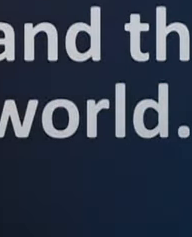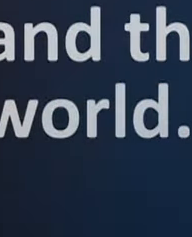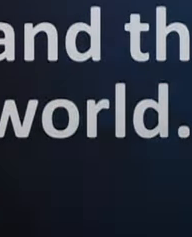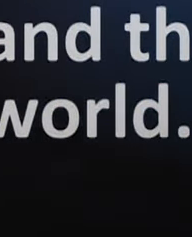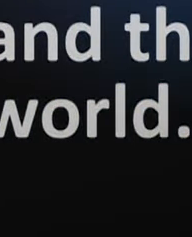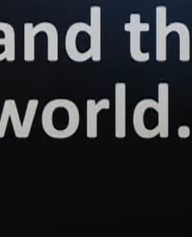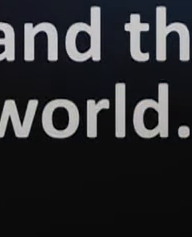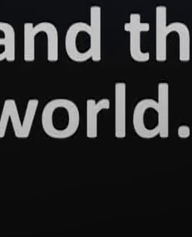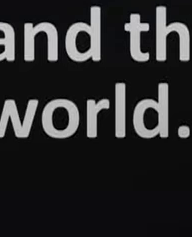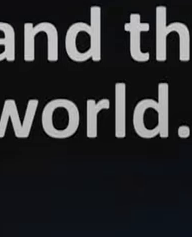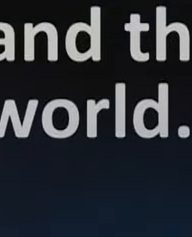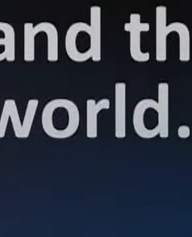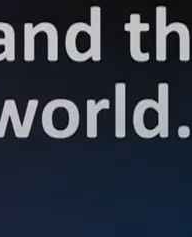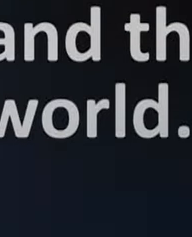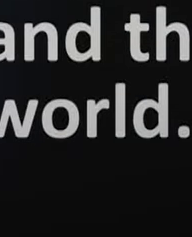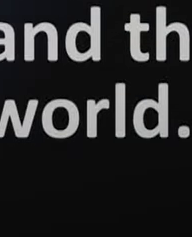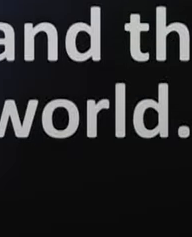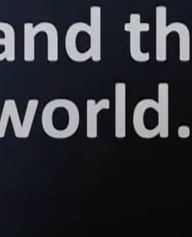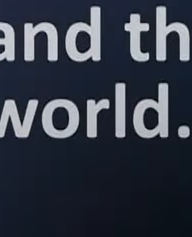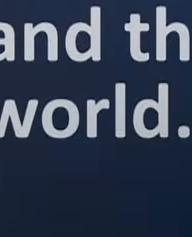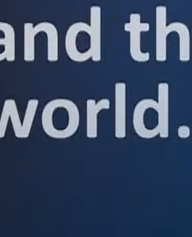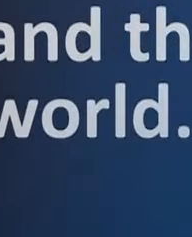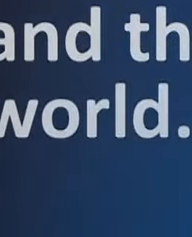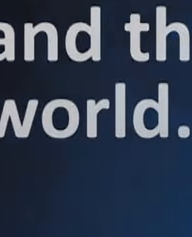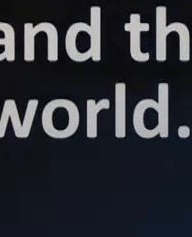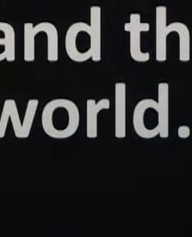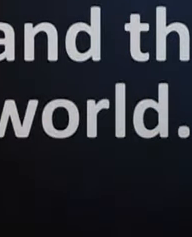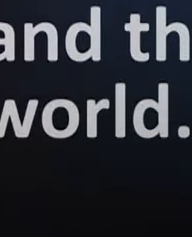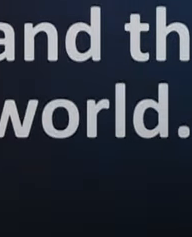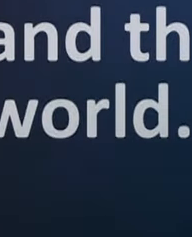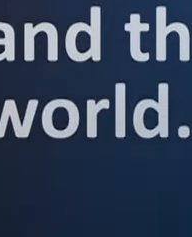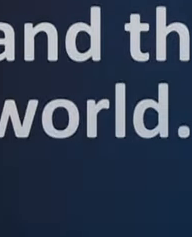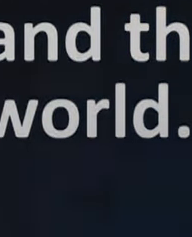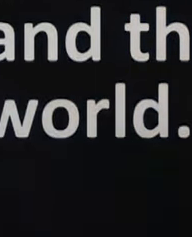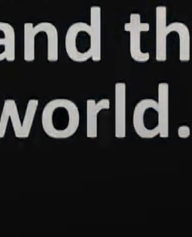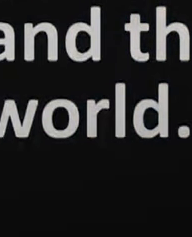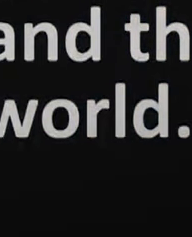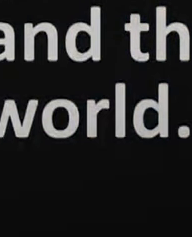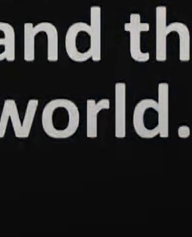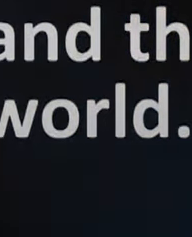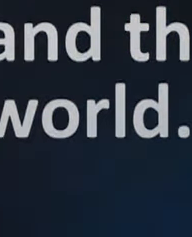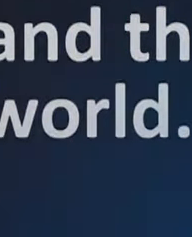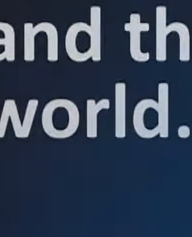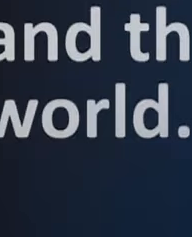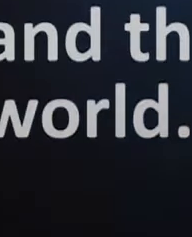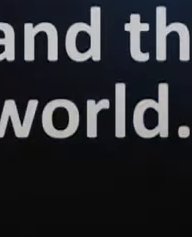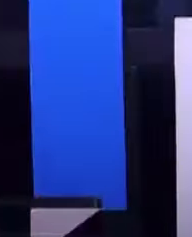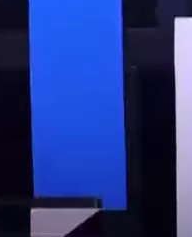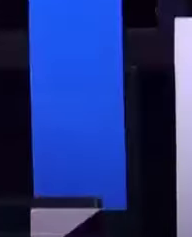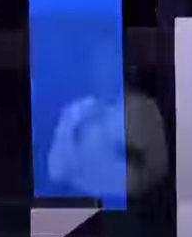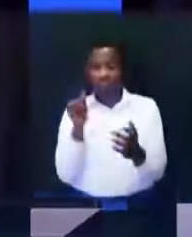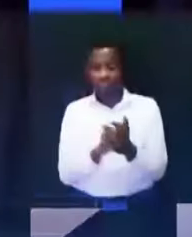nations in the future world that is why the devil through